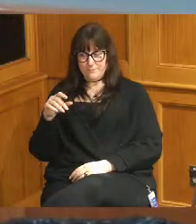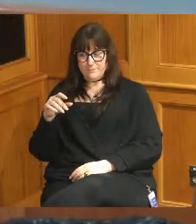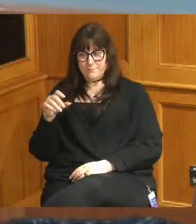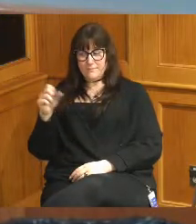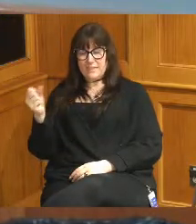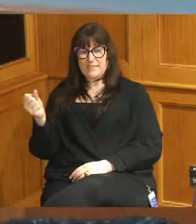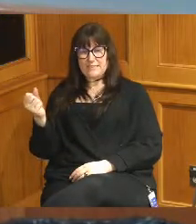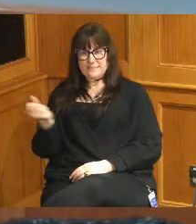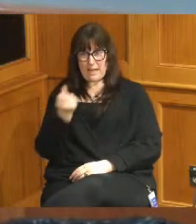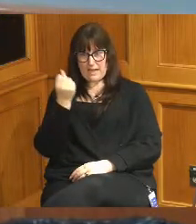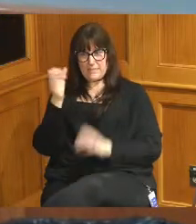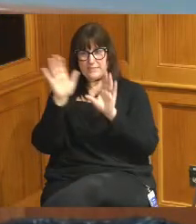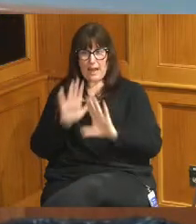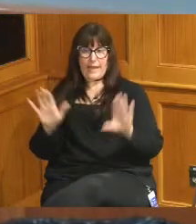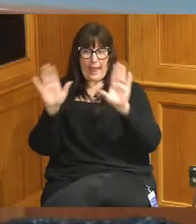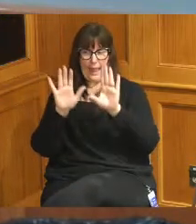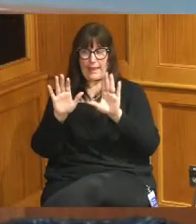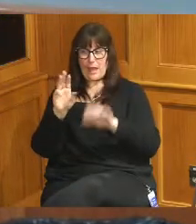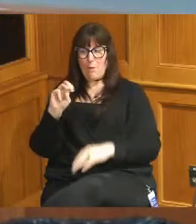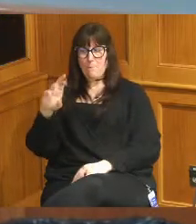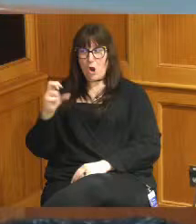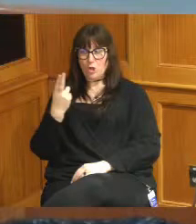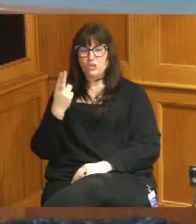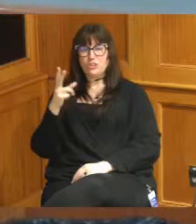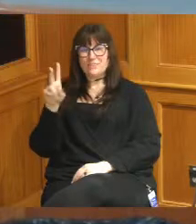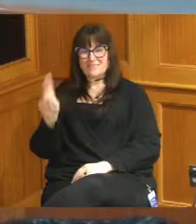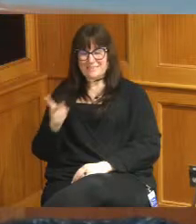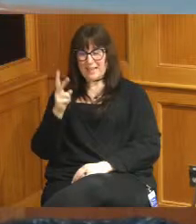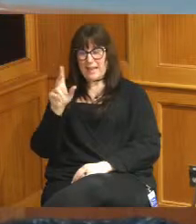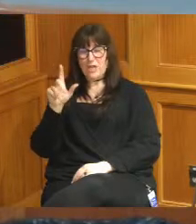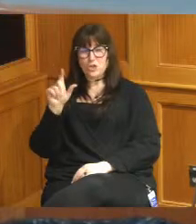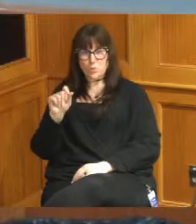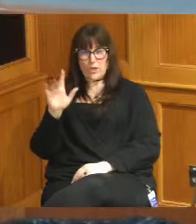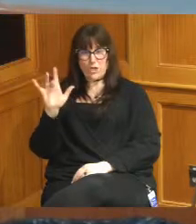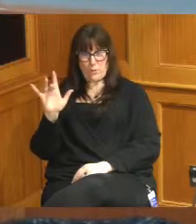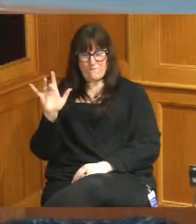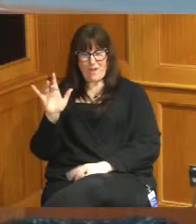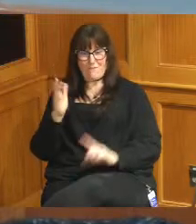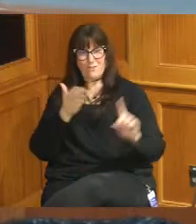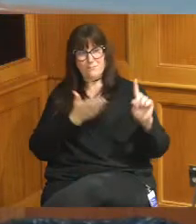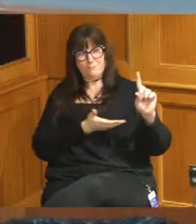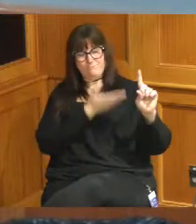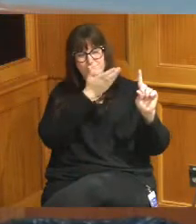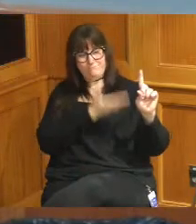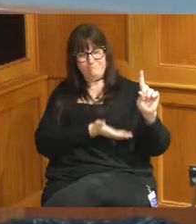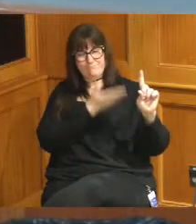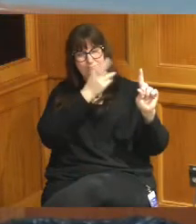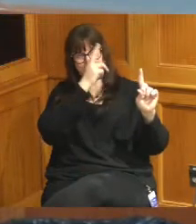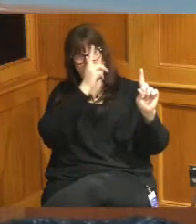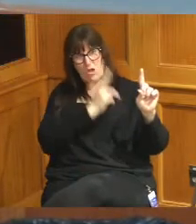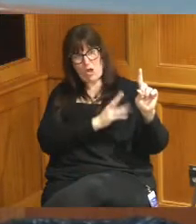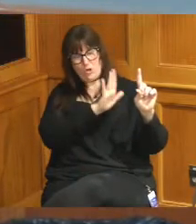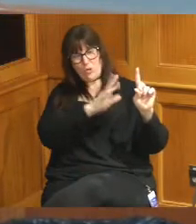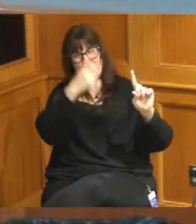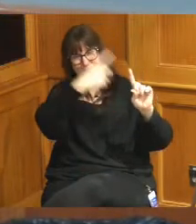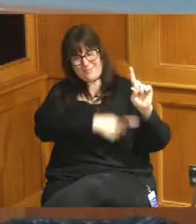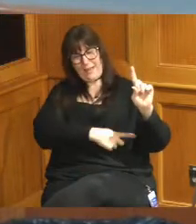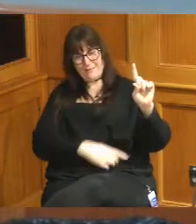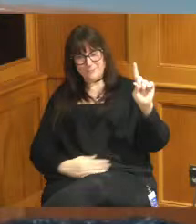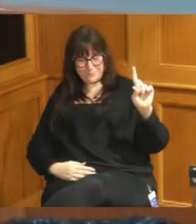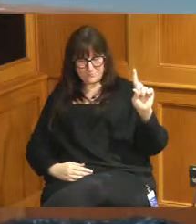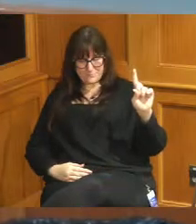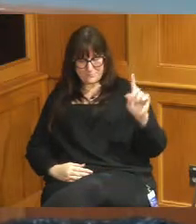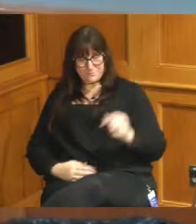proclaim Sunday, March 2nd, 2025, as Reverend Bishop Dr. Brian